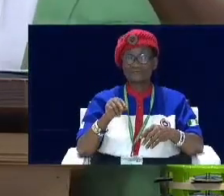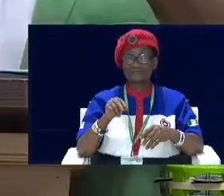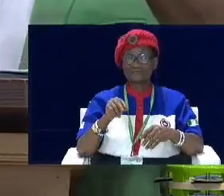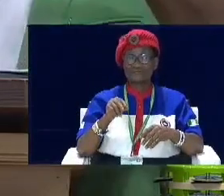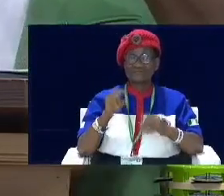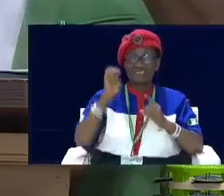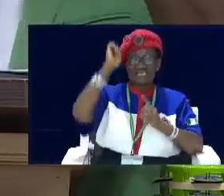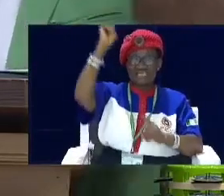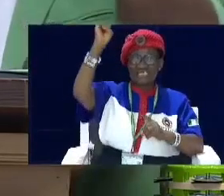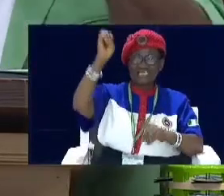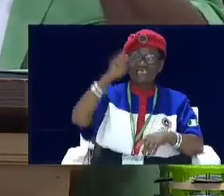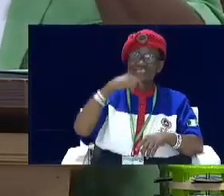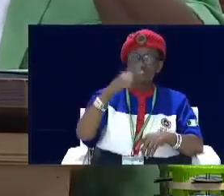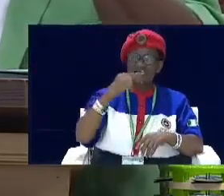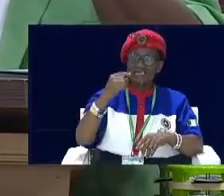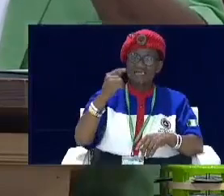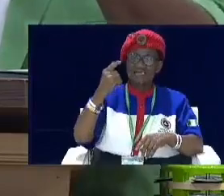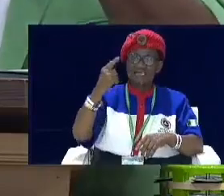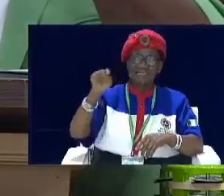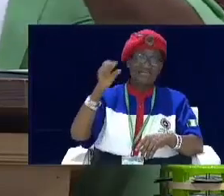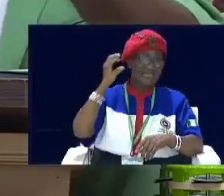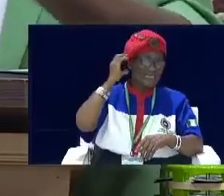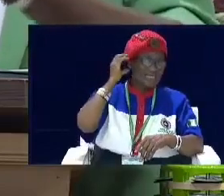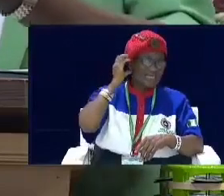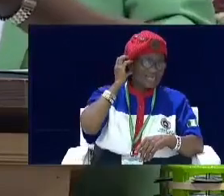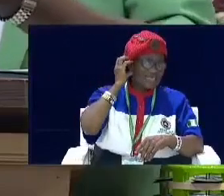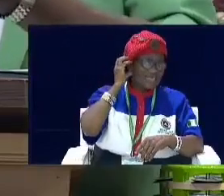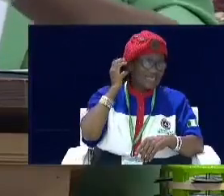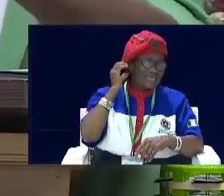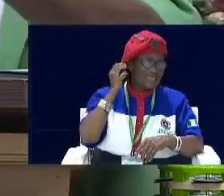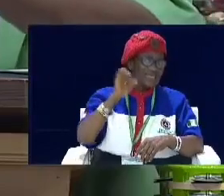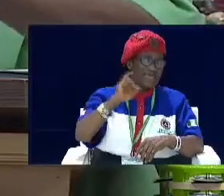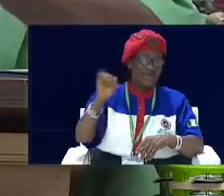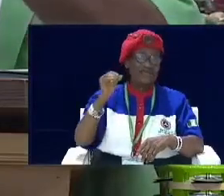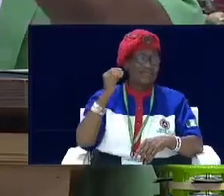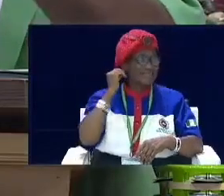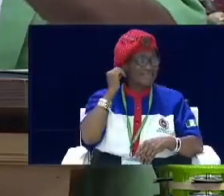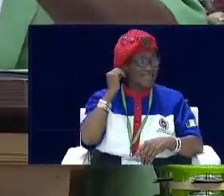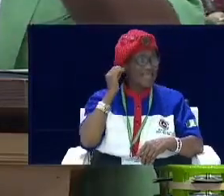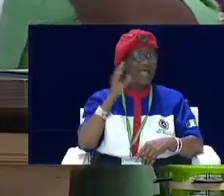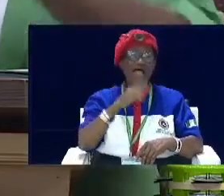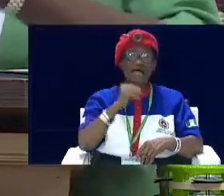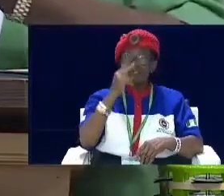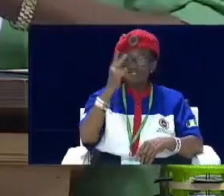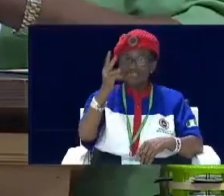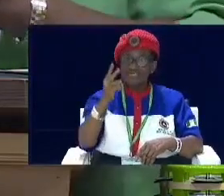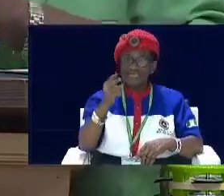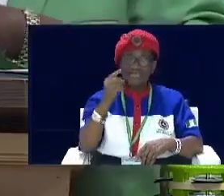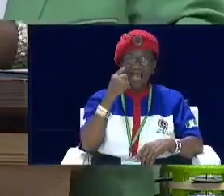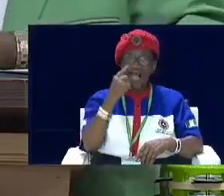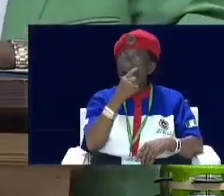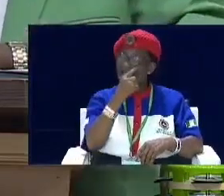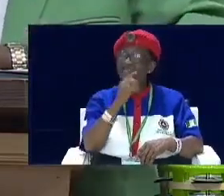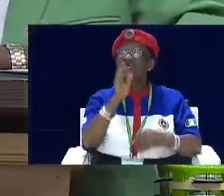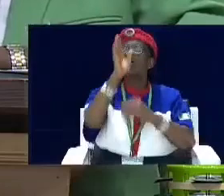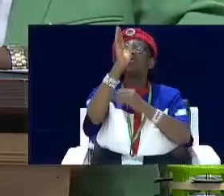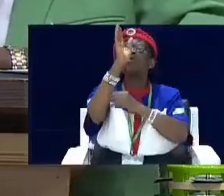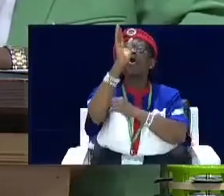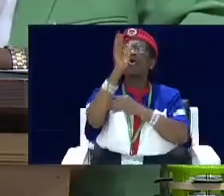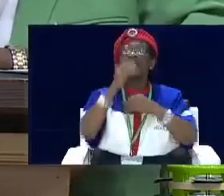the hearing ear and the seeing eye, the Lord has made even both of them.